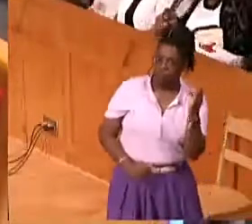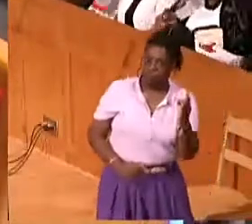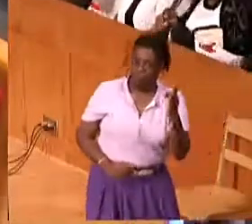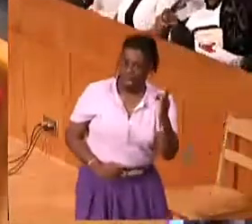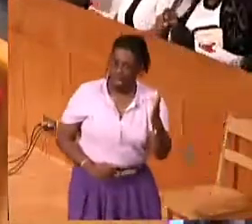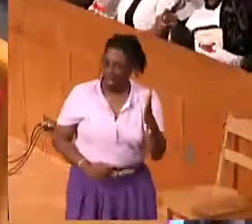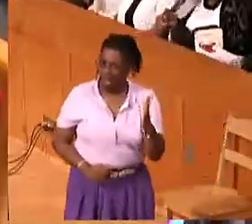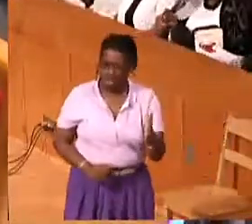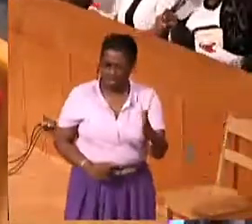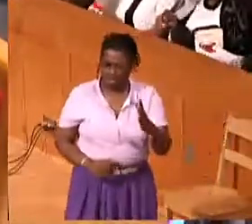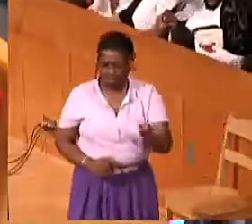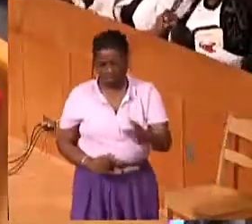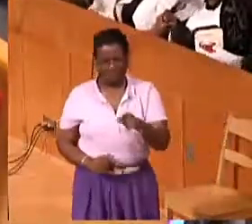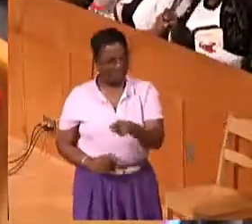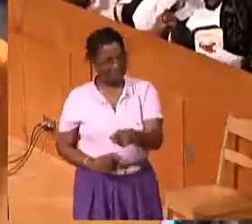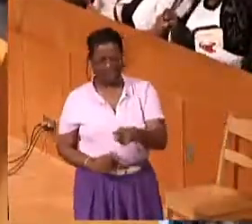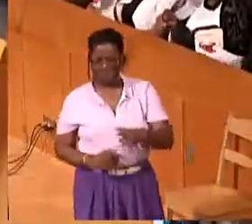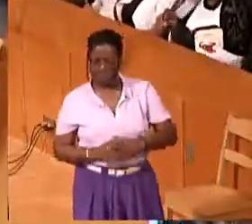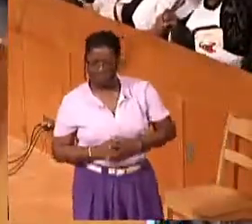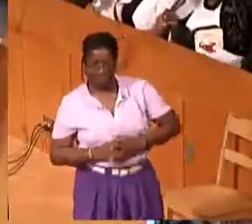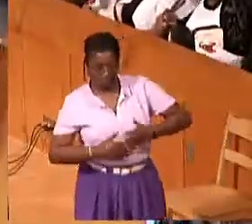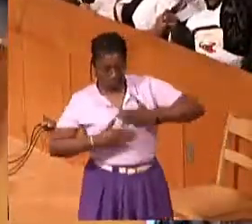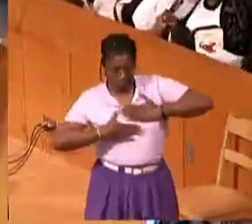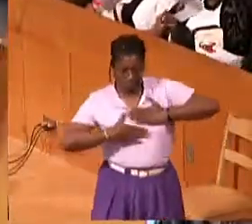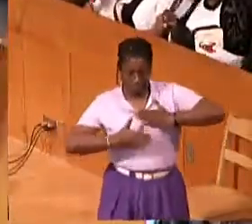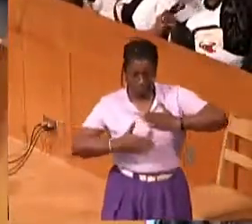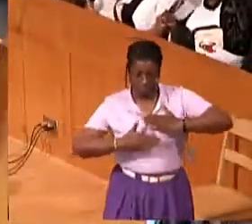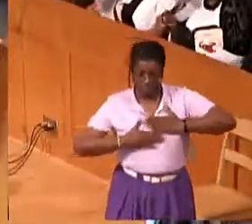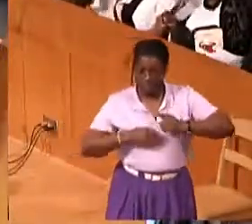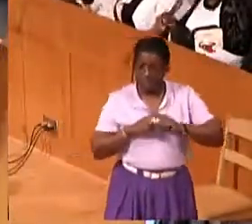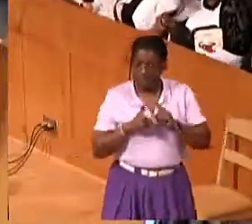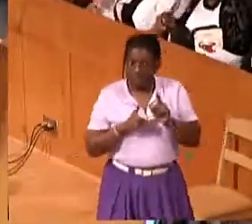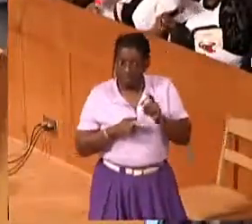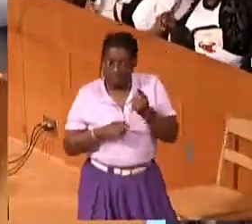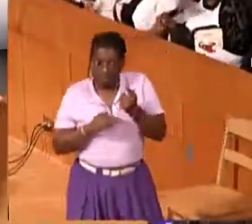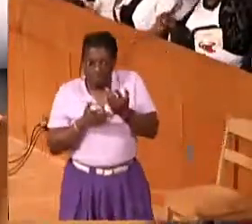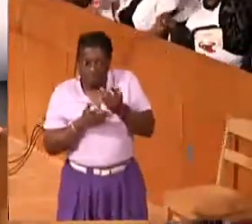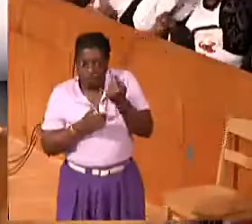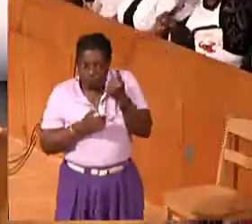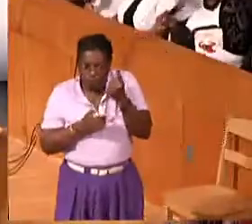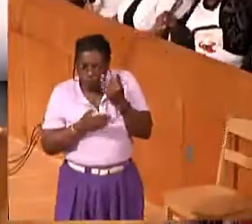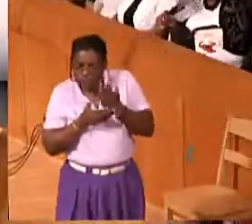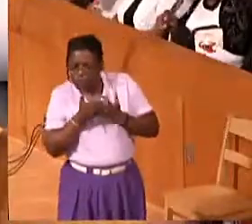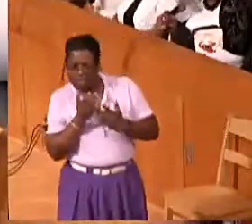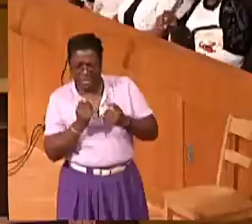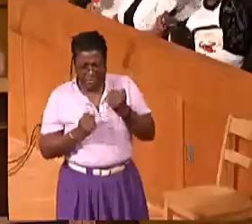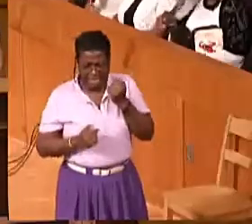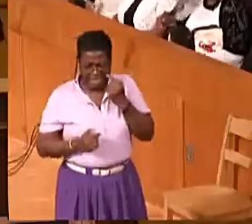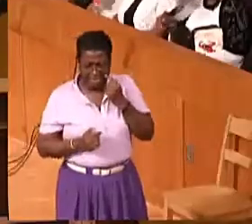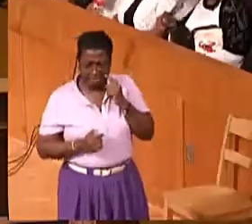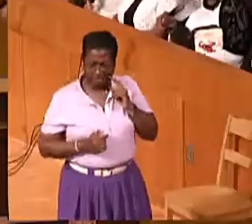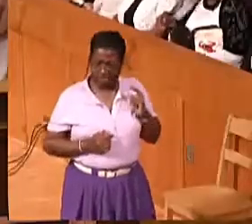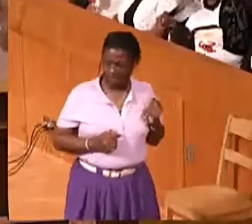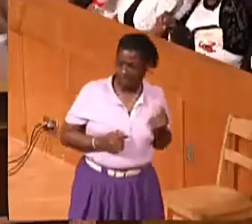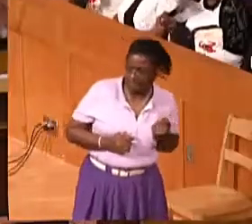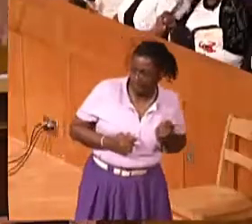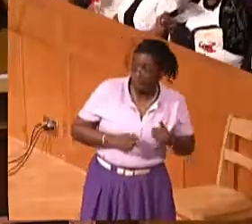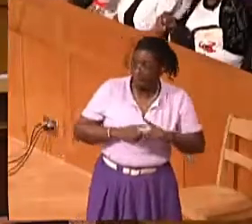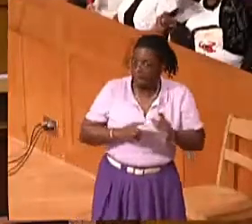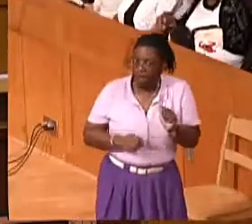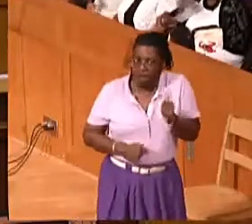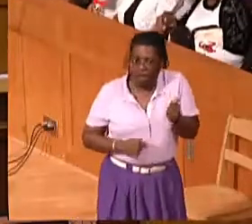Familiarity breeds contempt, but there are others who see him from afar, who knows that he's a giant in his own